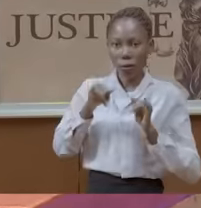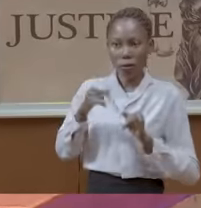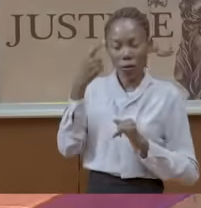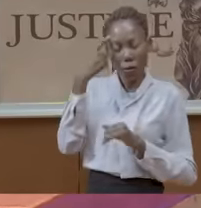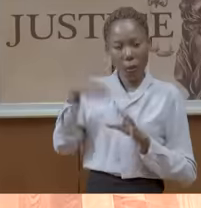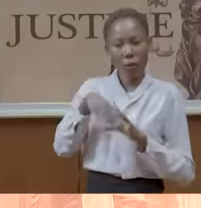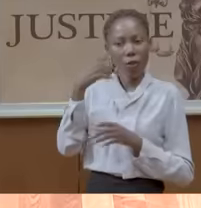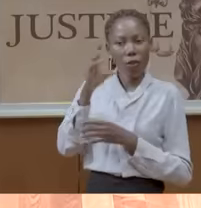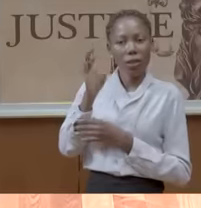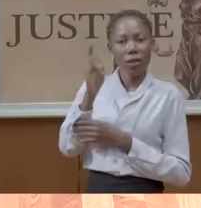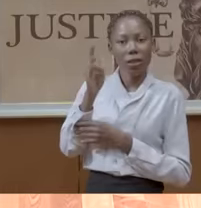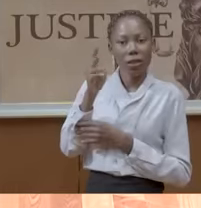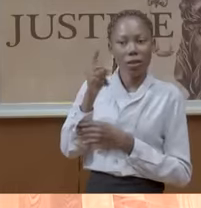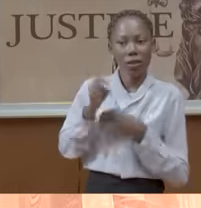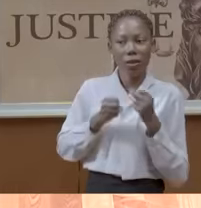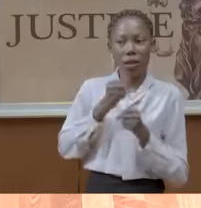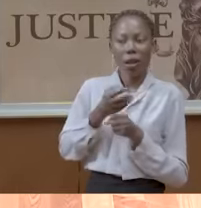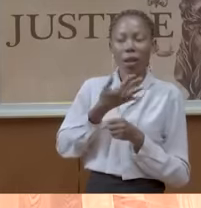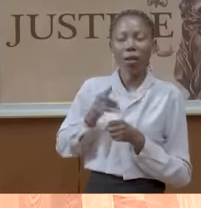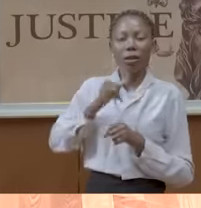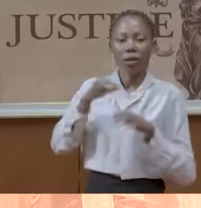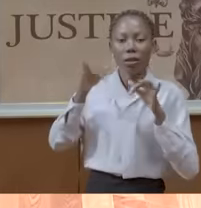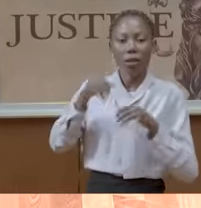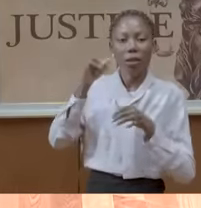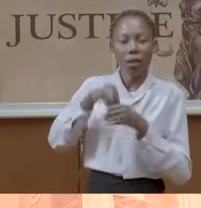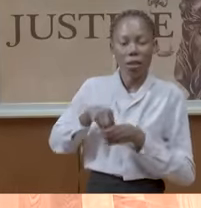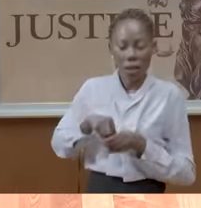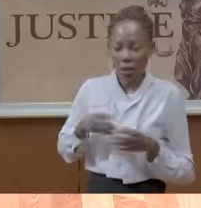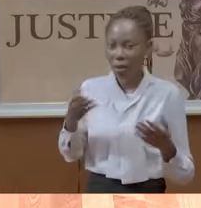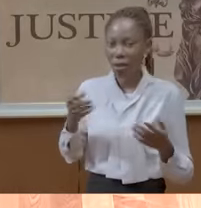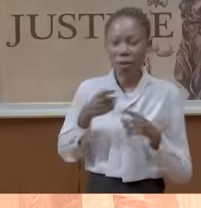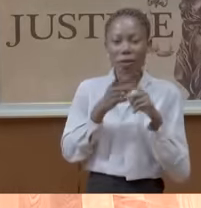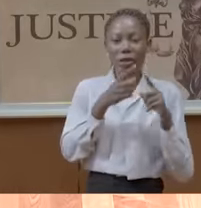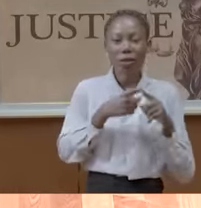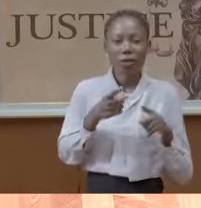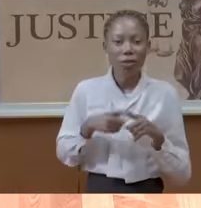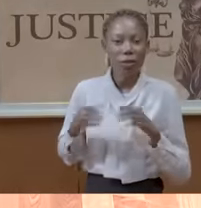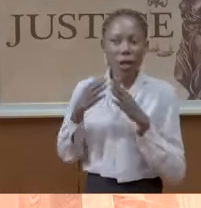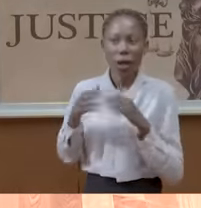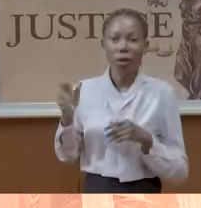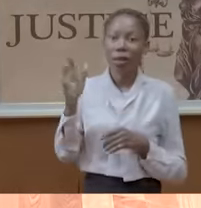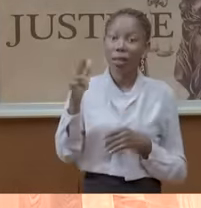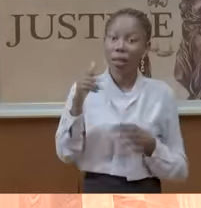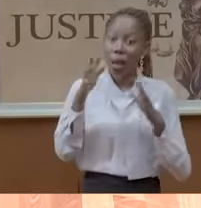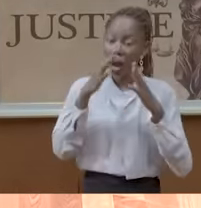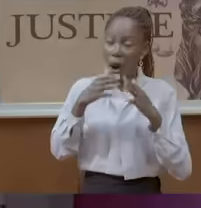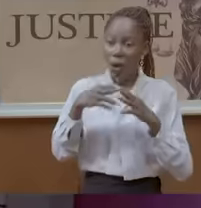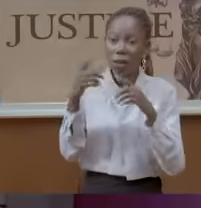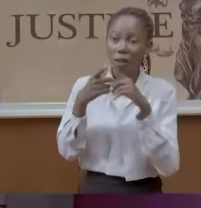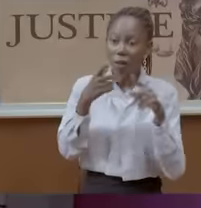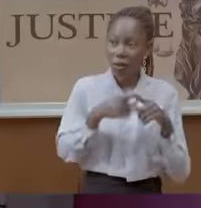we were married for 17 years. We lived in 13 houses. She's a very troublesome person. As we were there outside, even